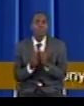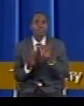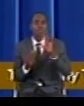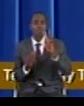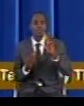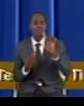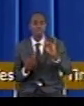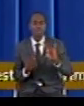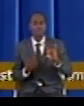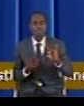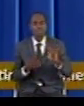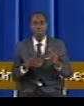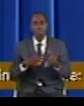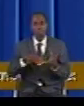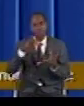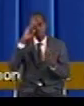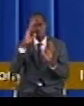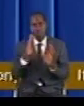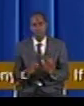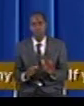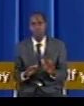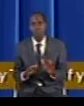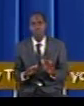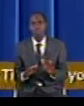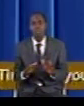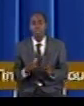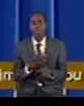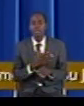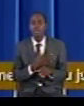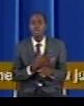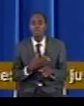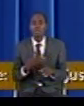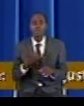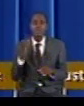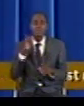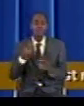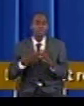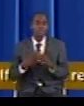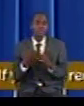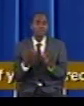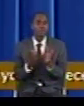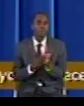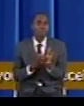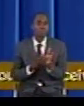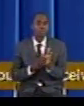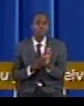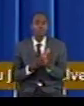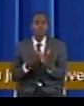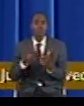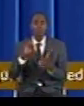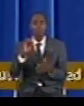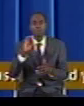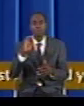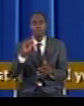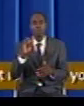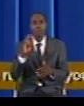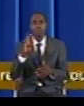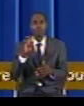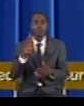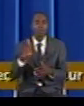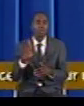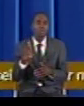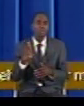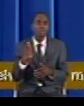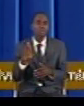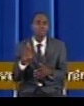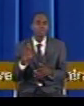students. Around August, I started the school. October, parents brought their